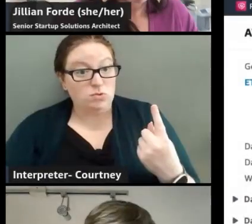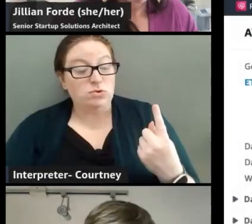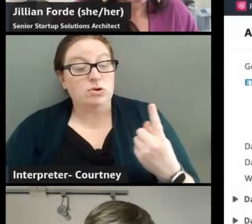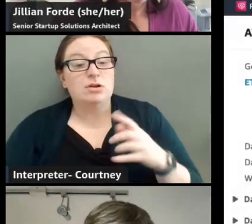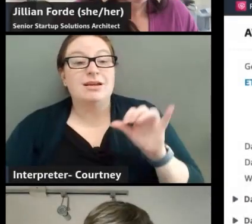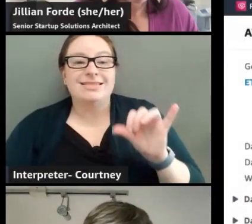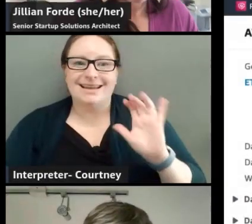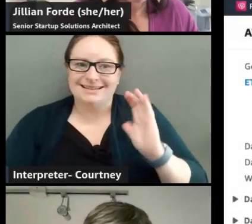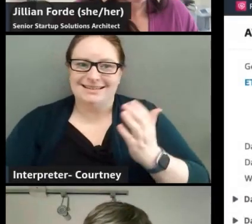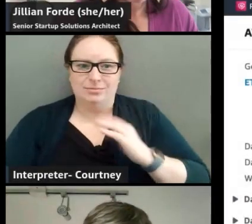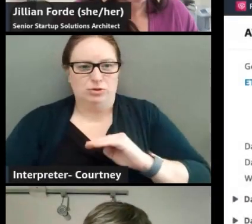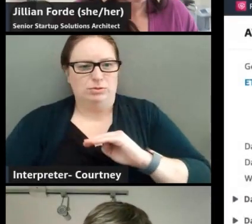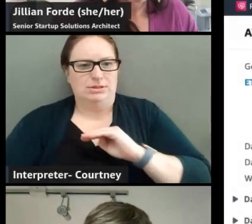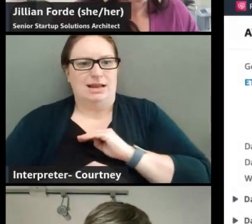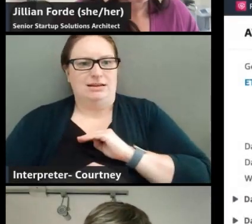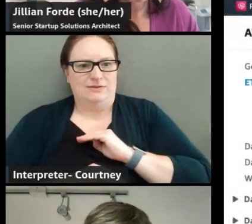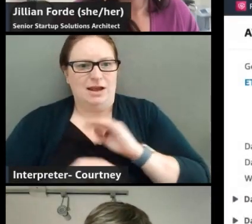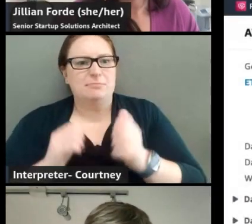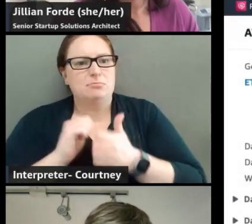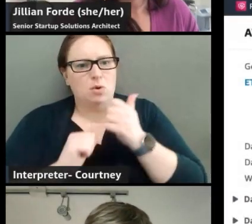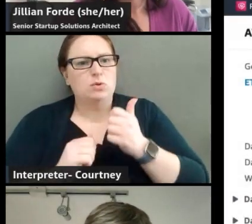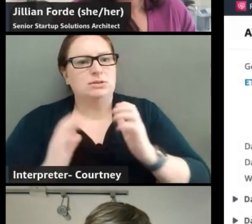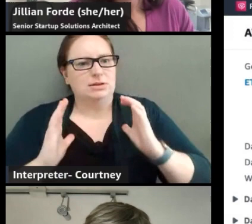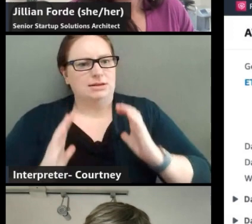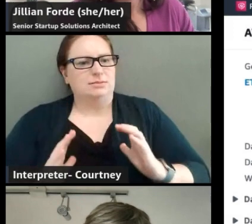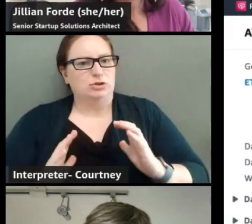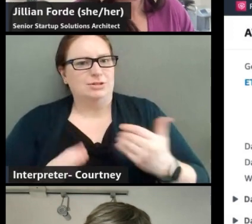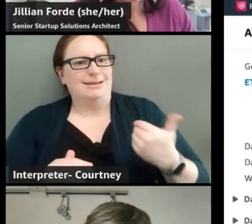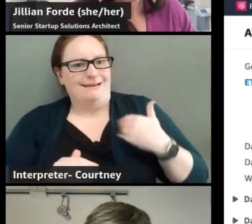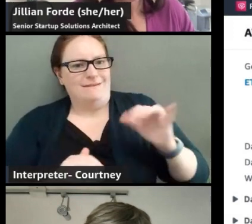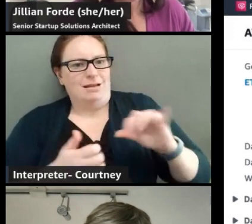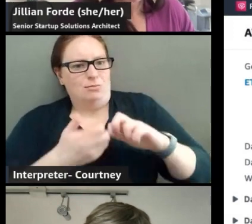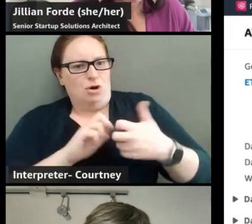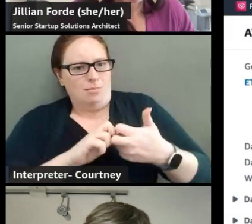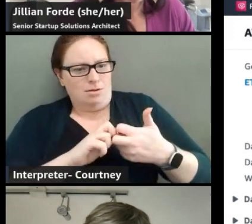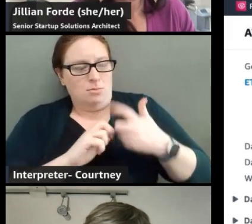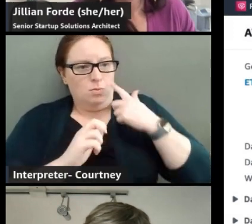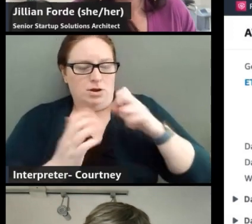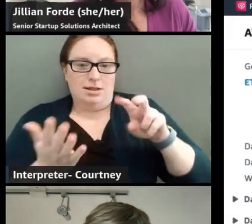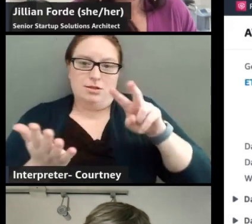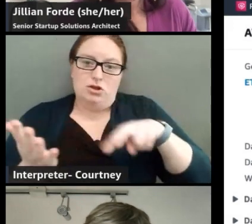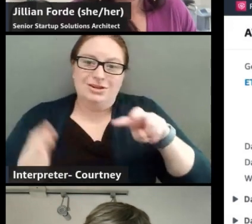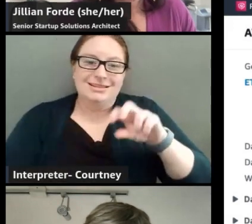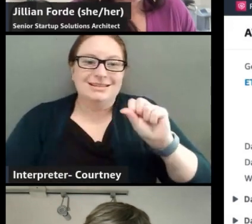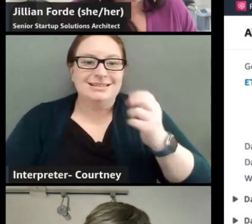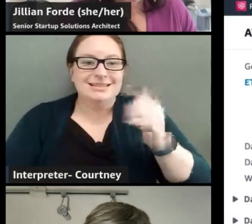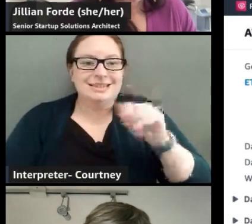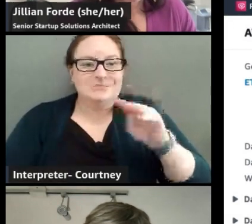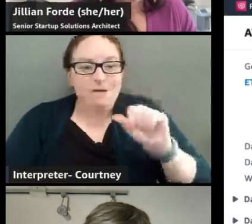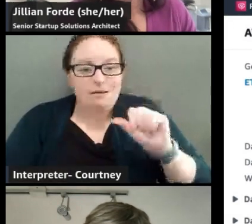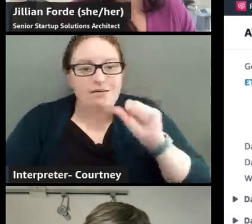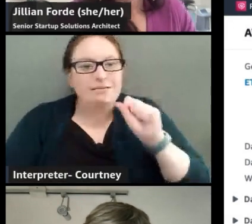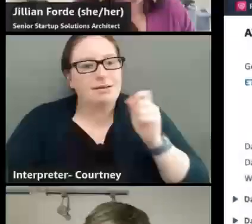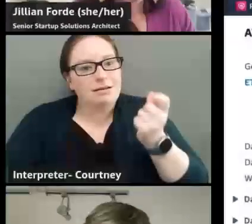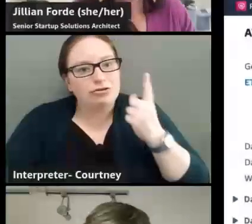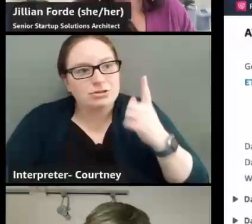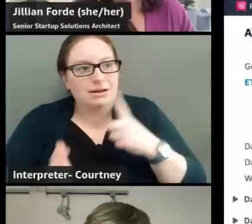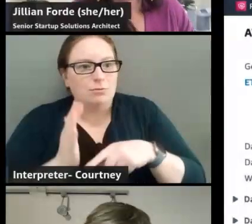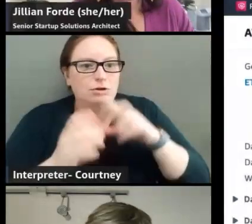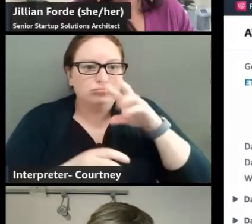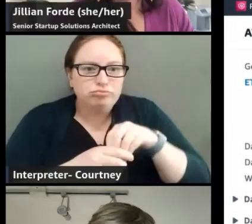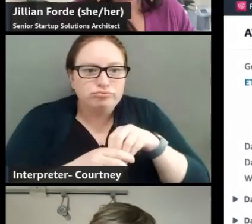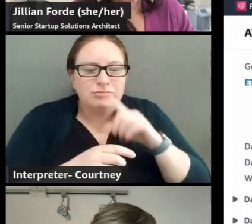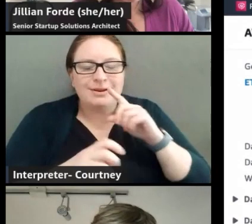to satisfy like the majority of customers that have that problem, where they can look at the schema, they can understand what it is, they can